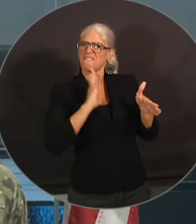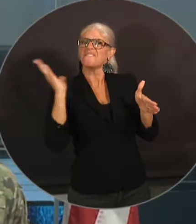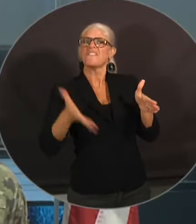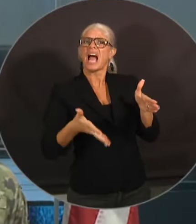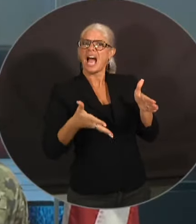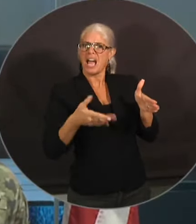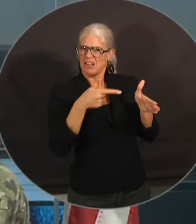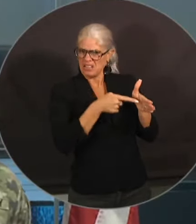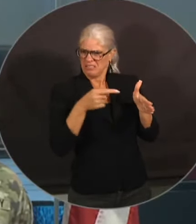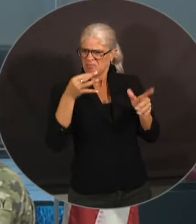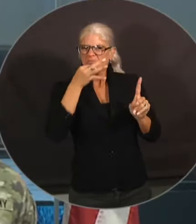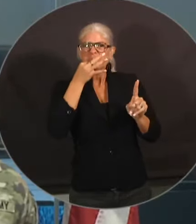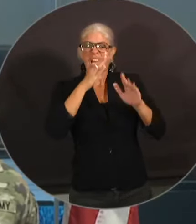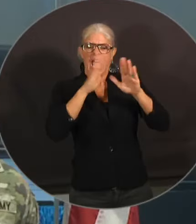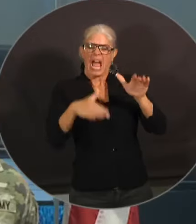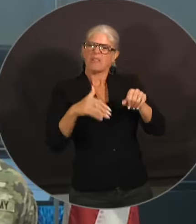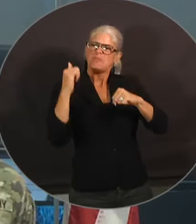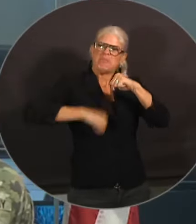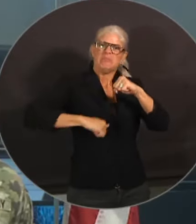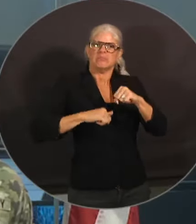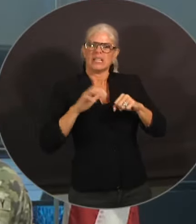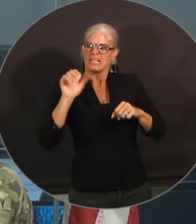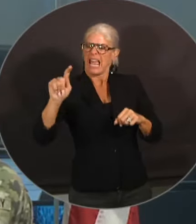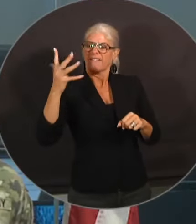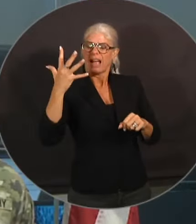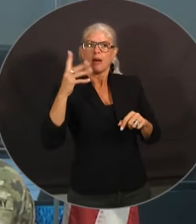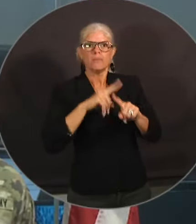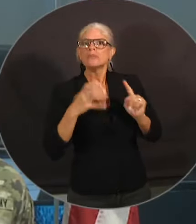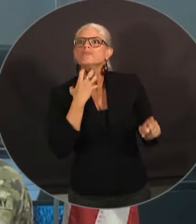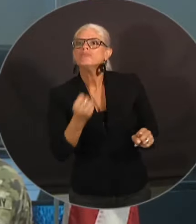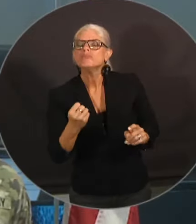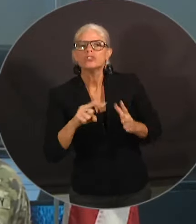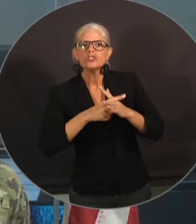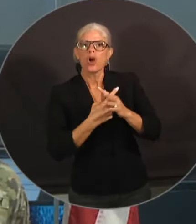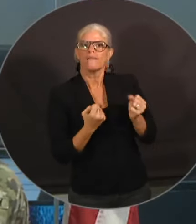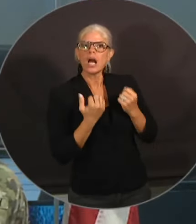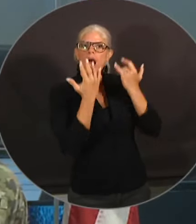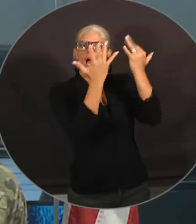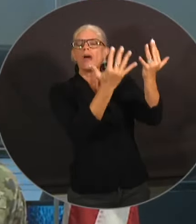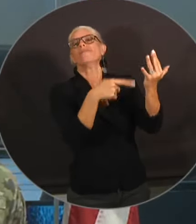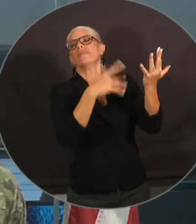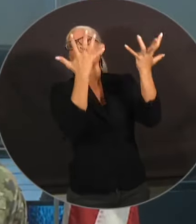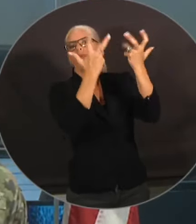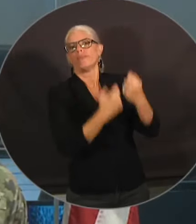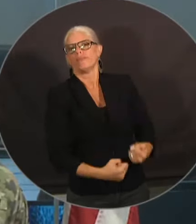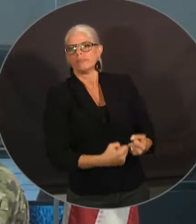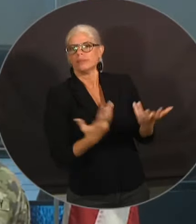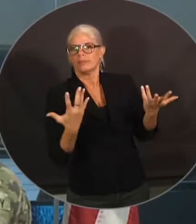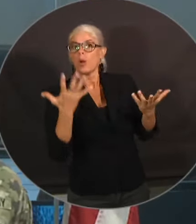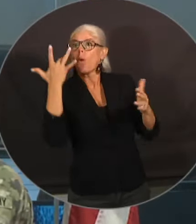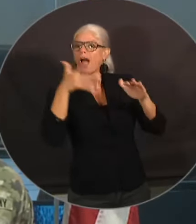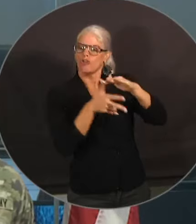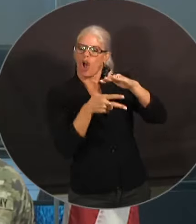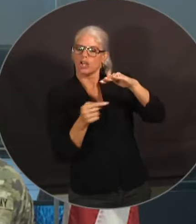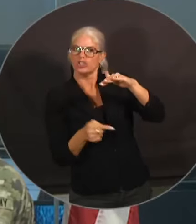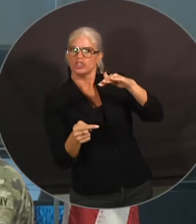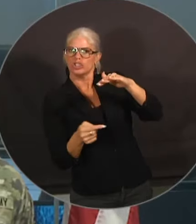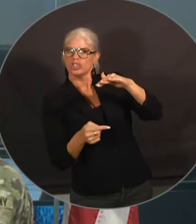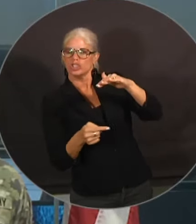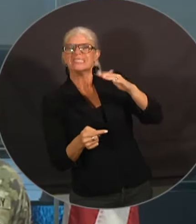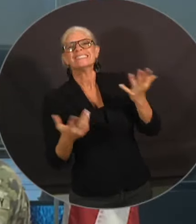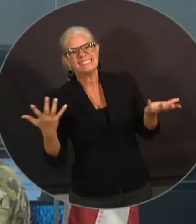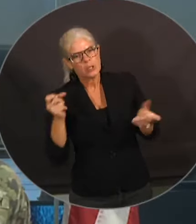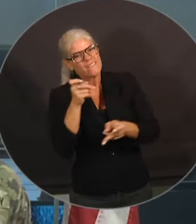impact, and then got burned down because of the EV that was in the garage and caught fire. So try to avoid that if you